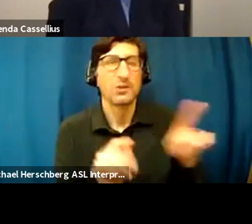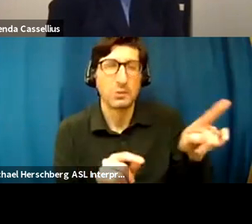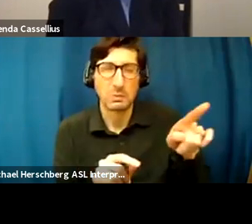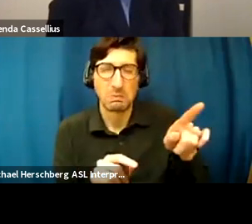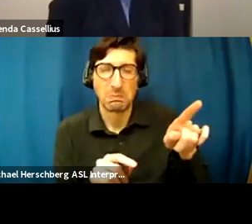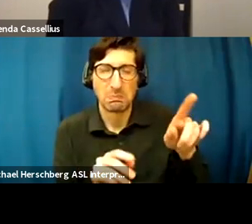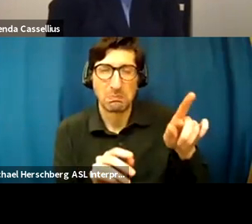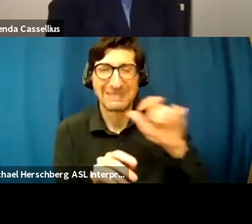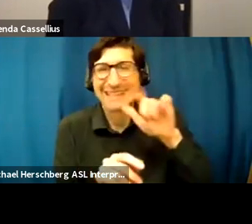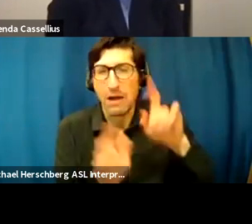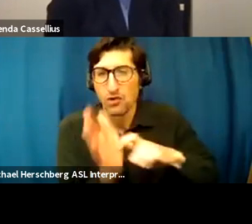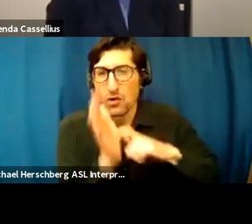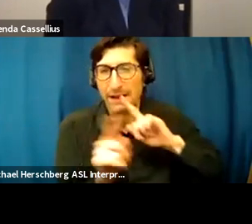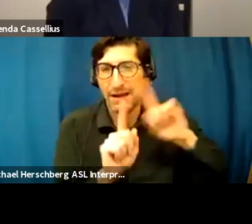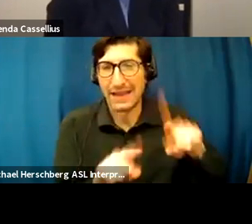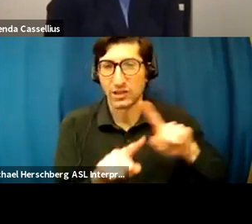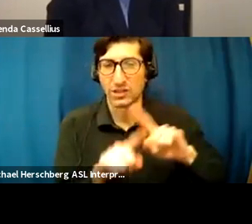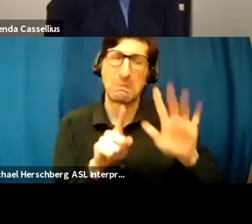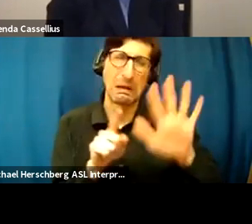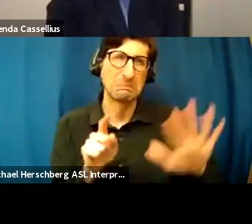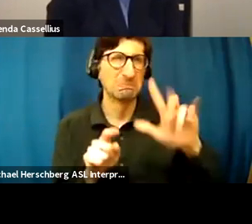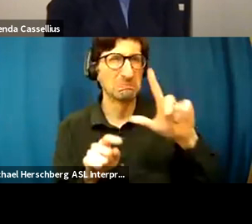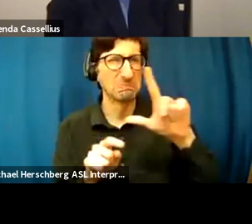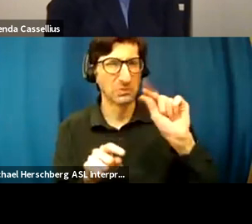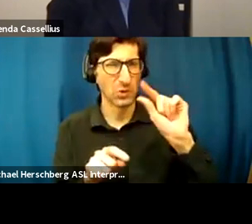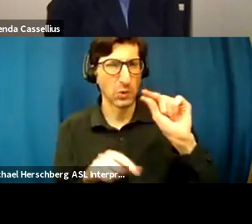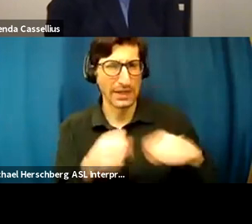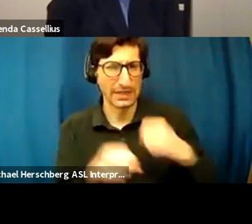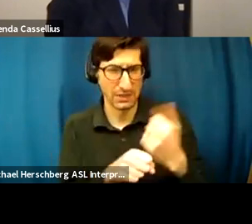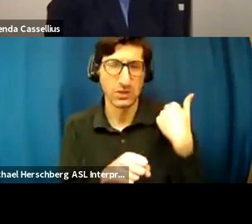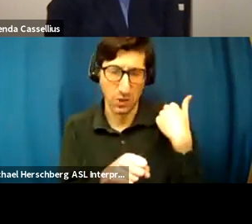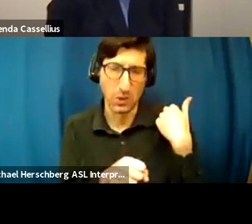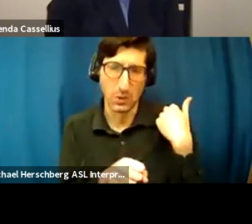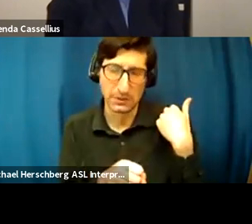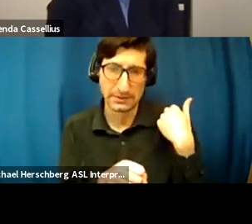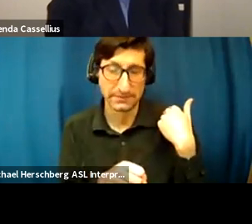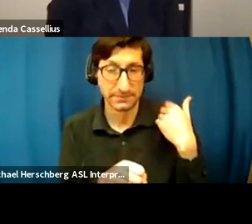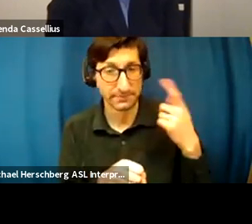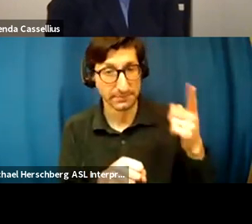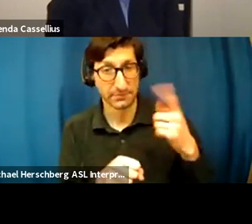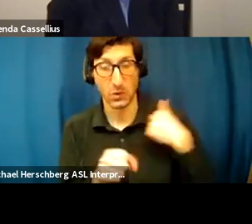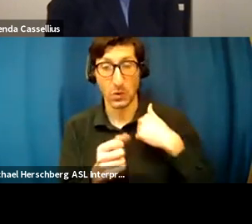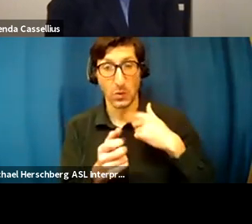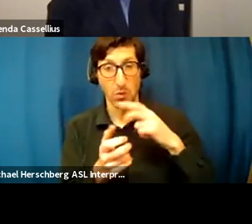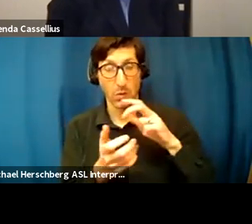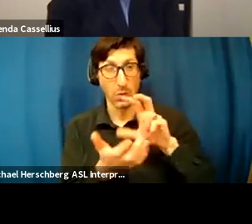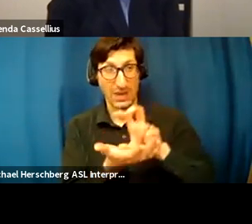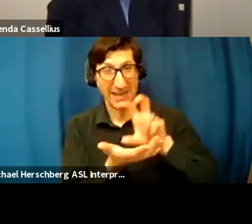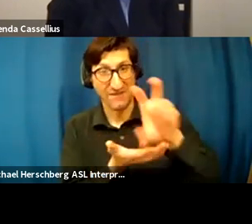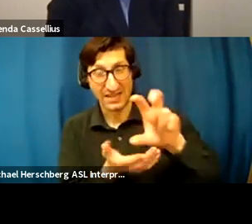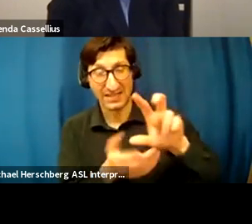in about 20 years ago, we had investments of family engagement people.